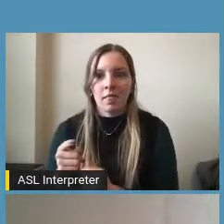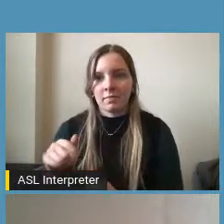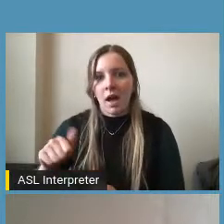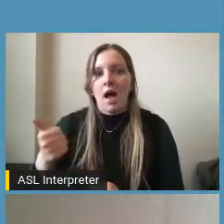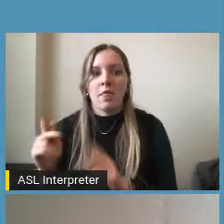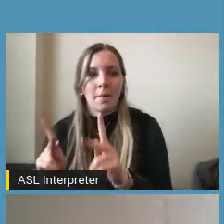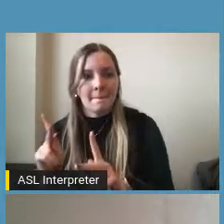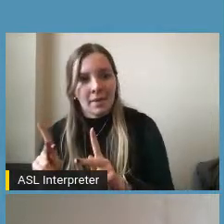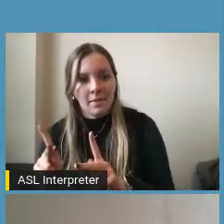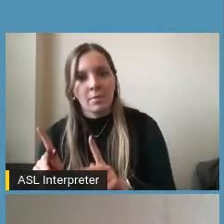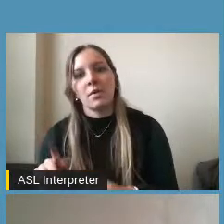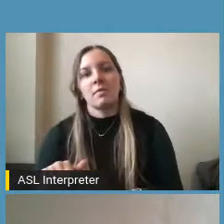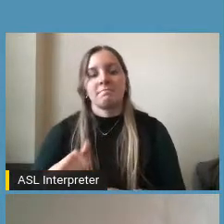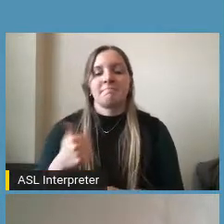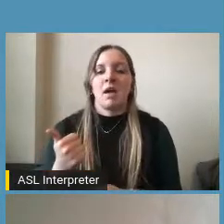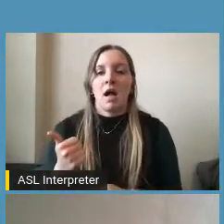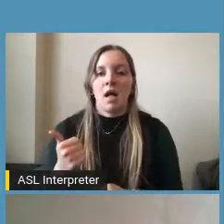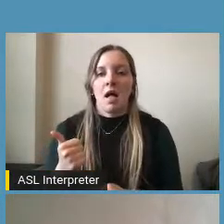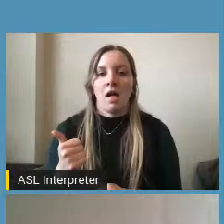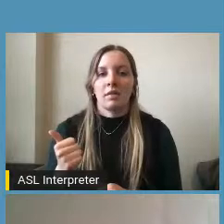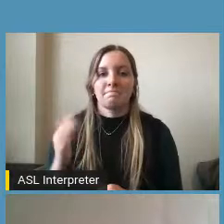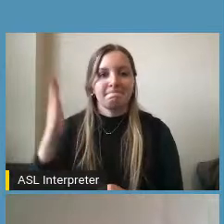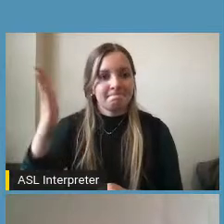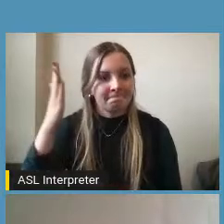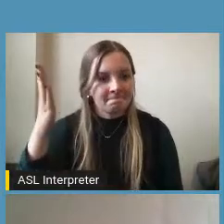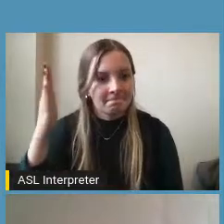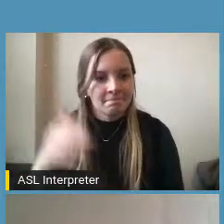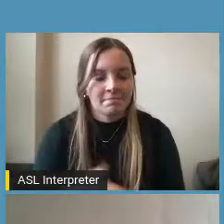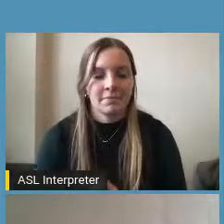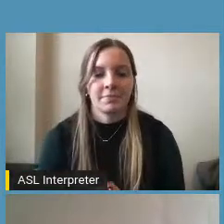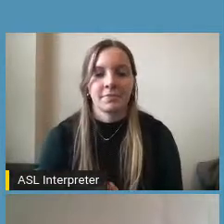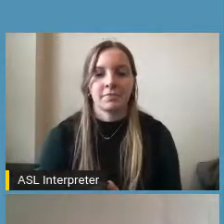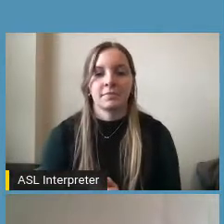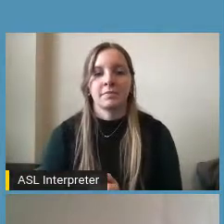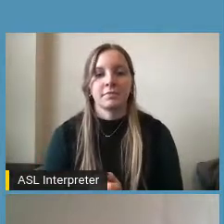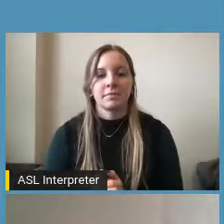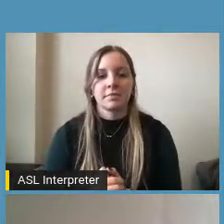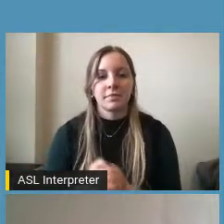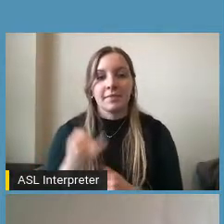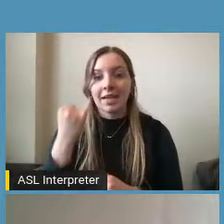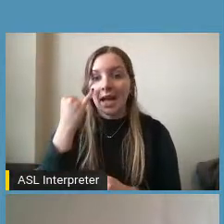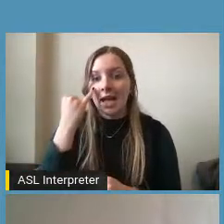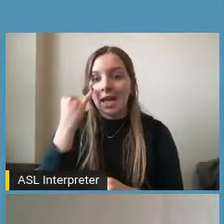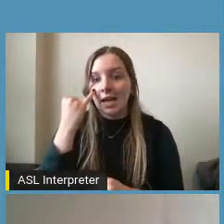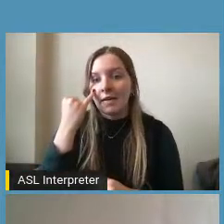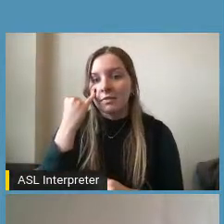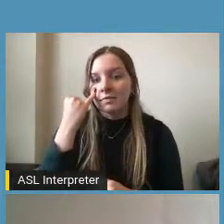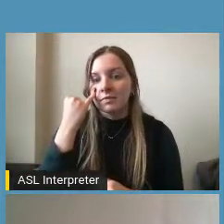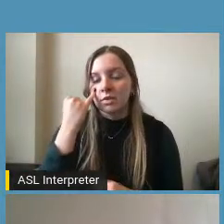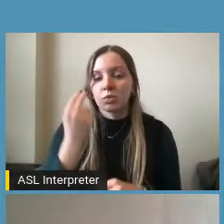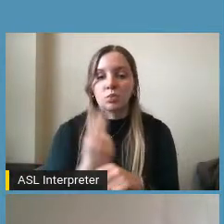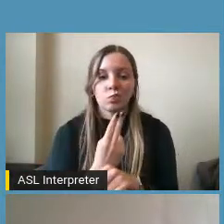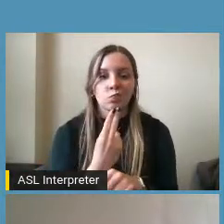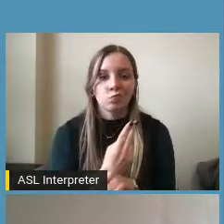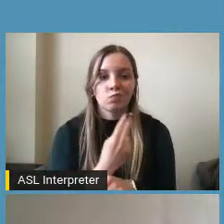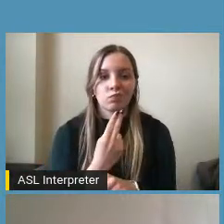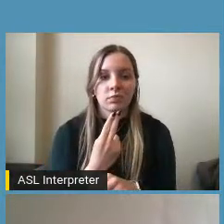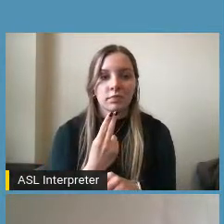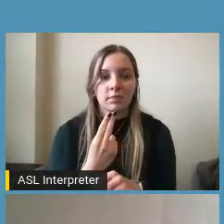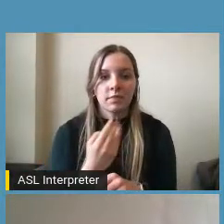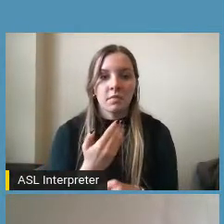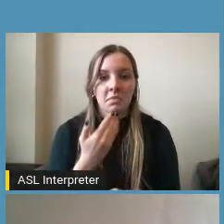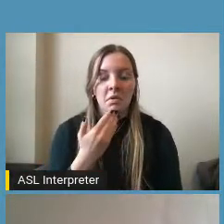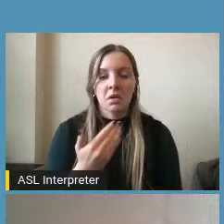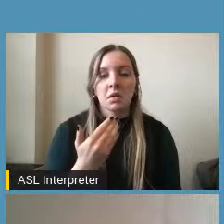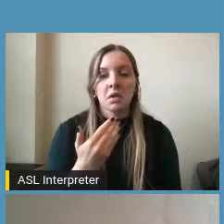future generations. And we want, if we follow good practice, our data can be qualitatively